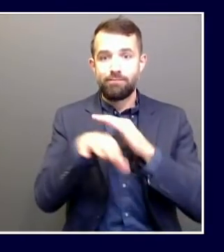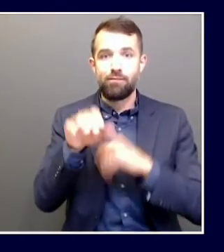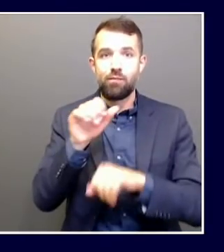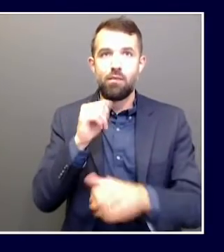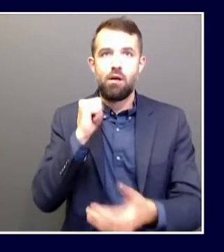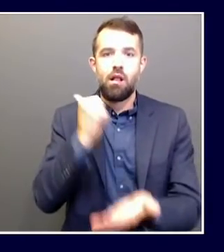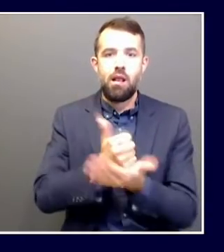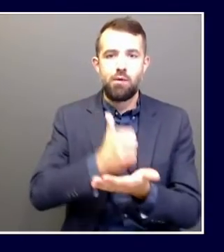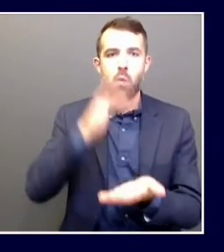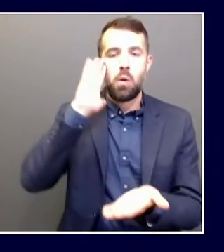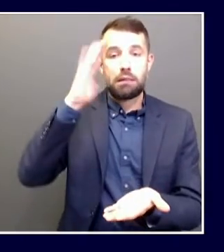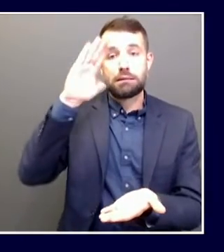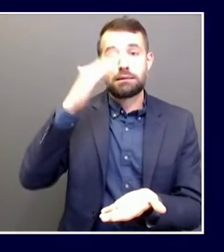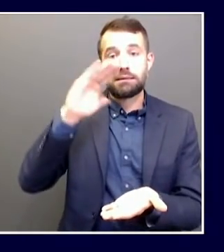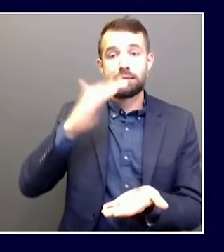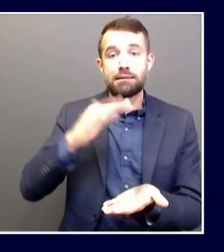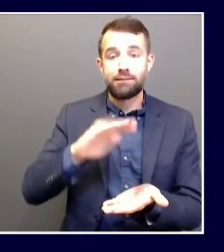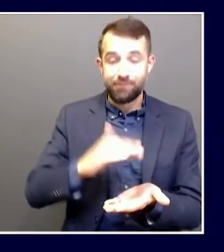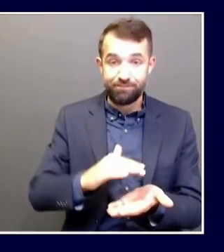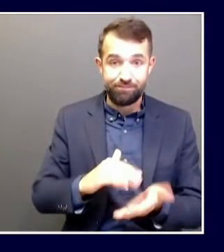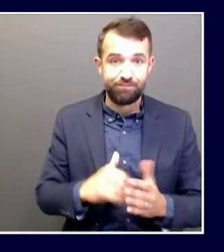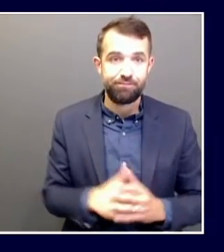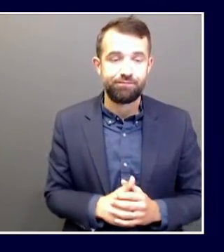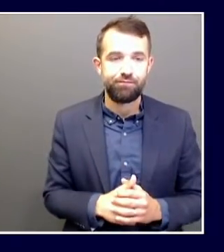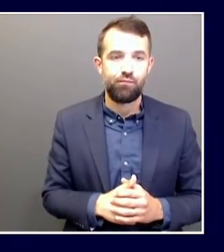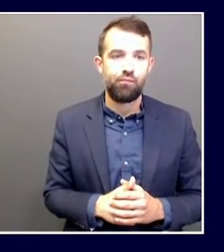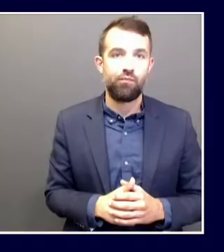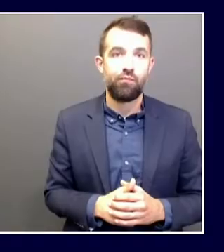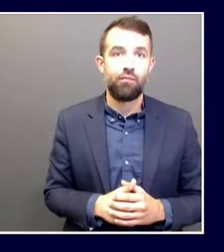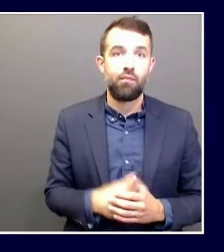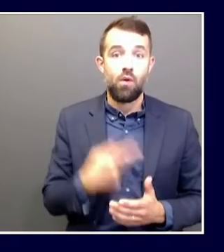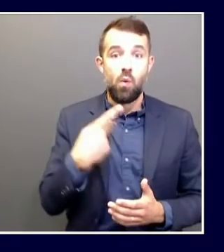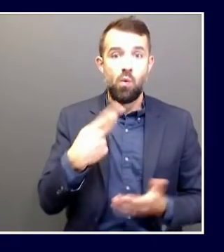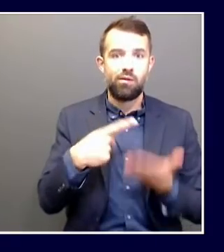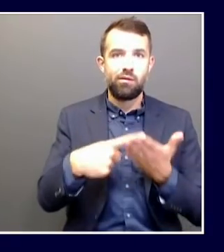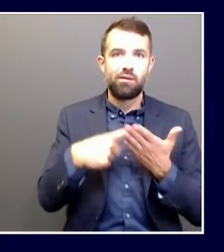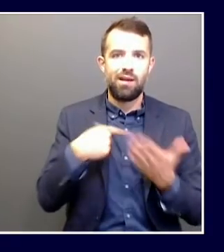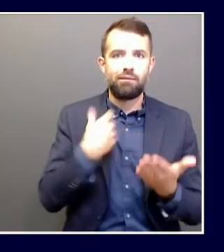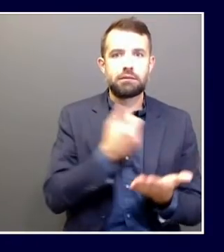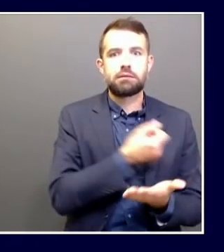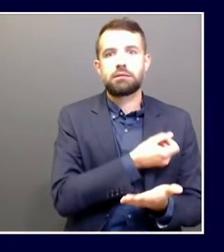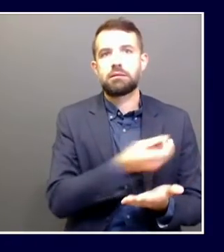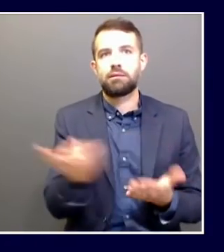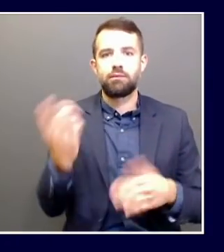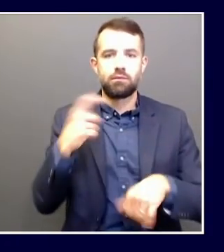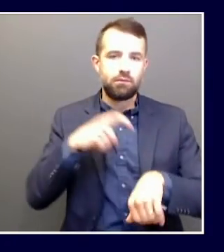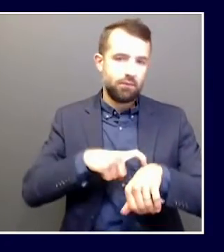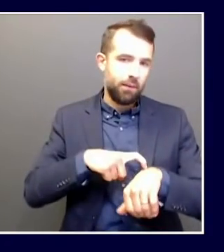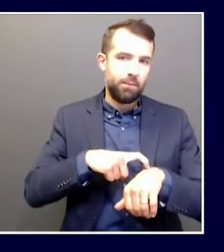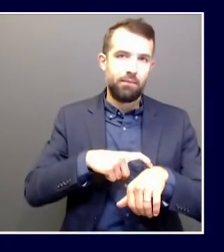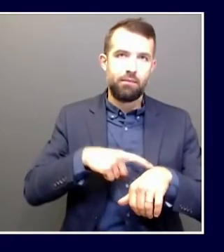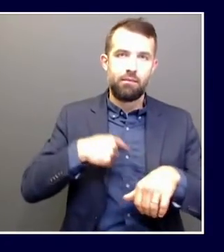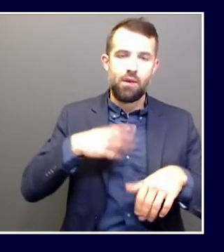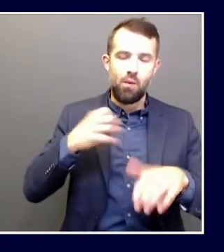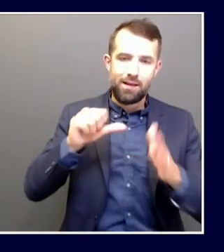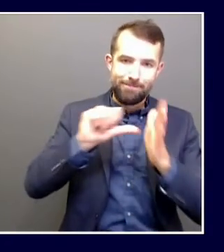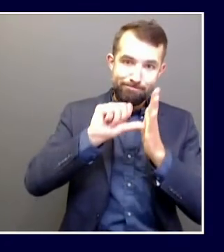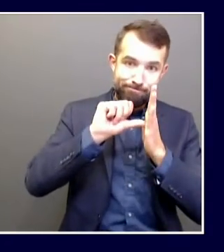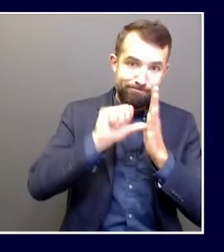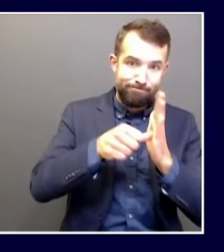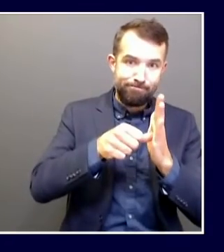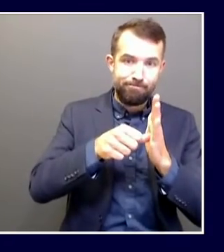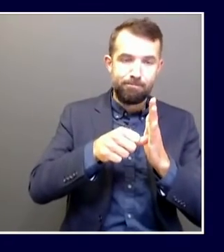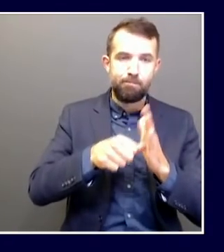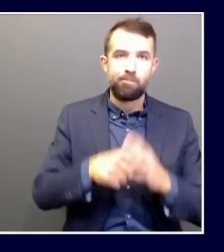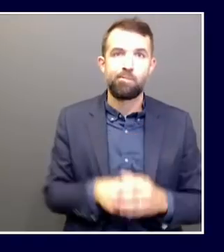moving through these. Kevin, you and I have talked about this on numerous occasions, but I just want to underscore, this is not the same backlog